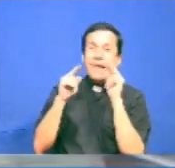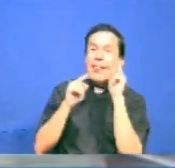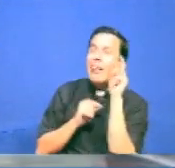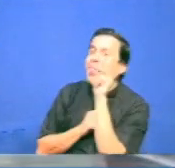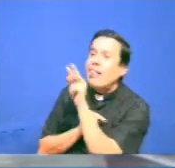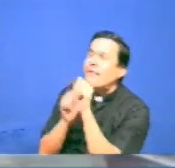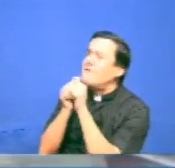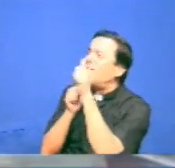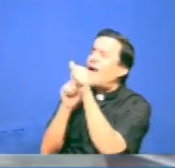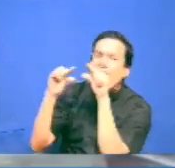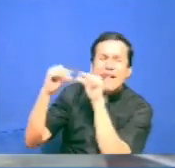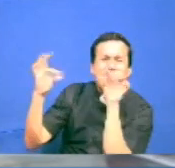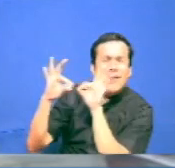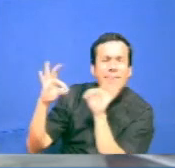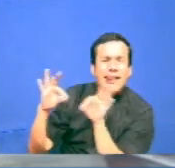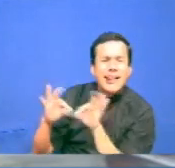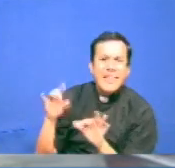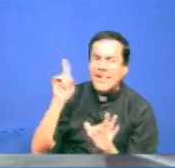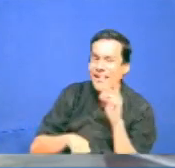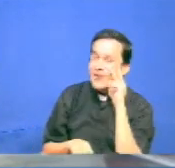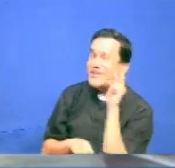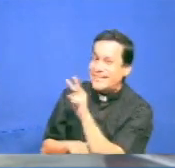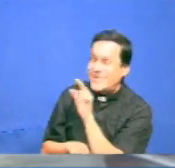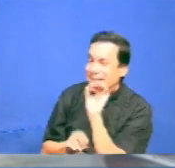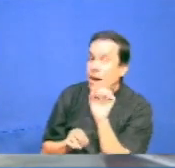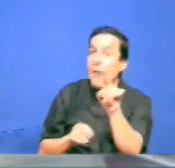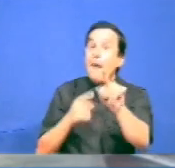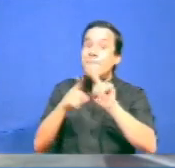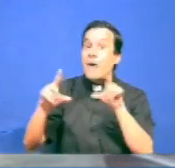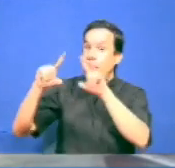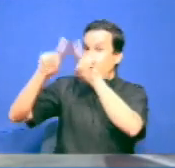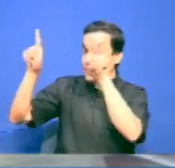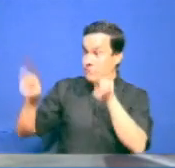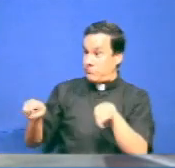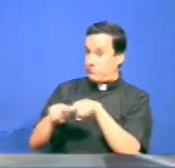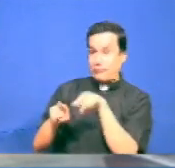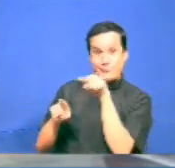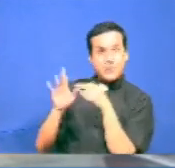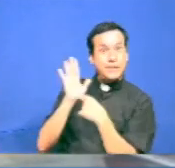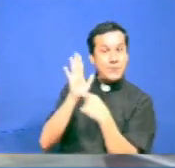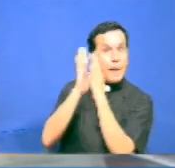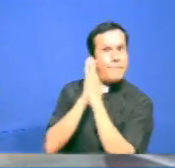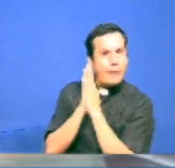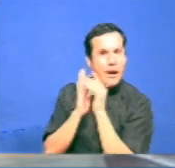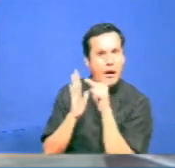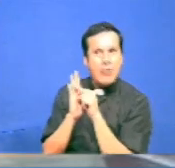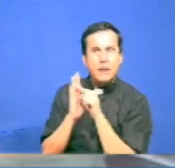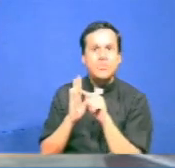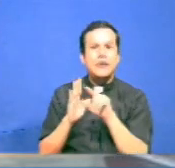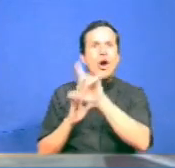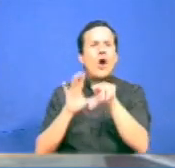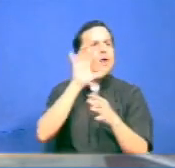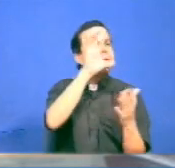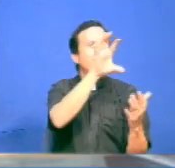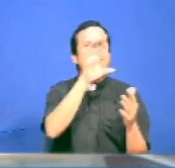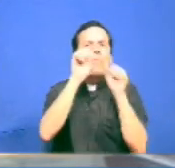the writings, but it's an initiative of prayer. So as we bless you all at home, as we